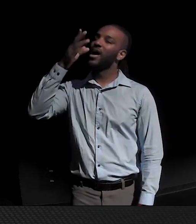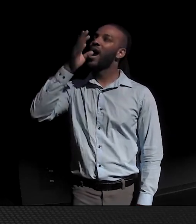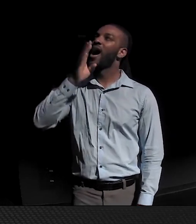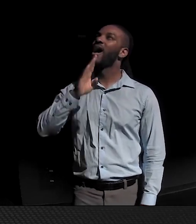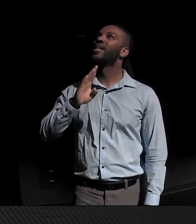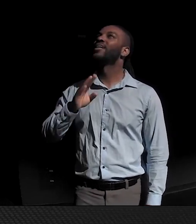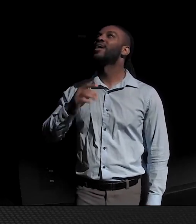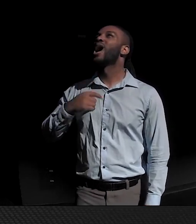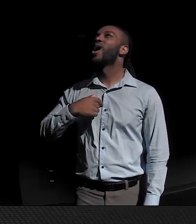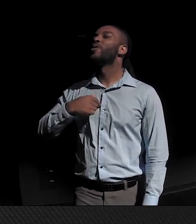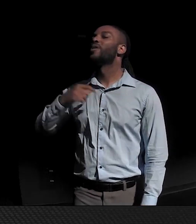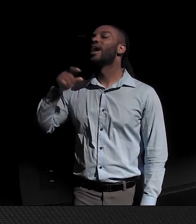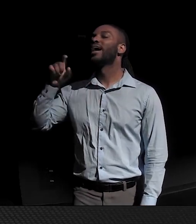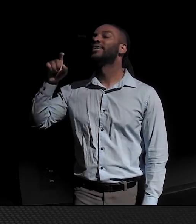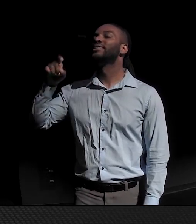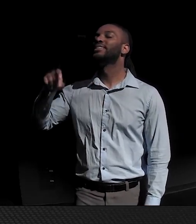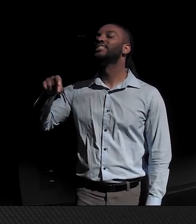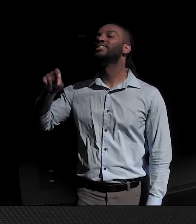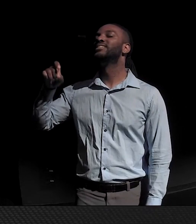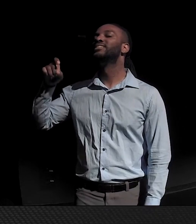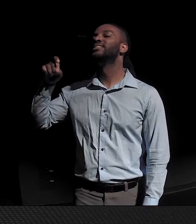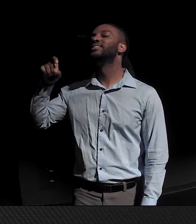Oh God, how I